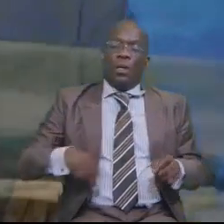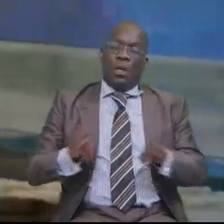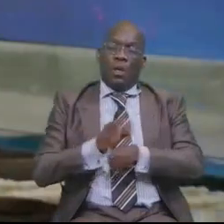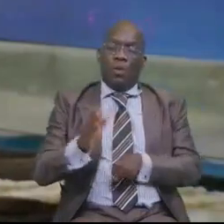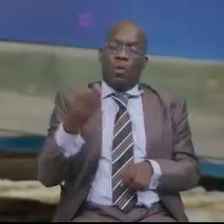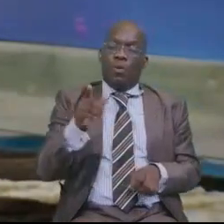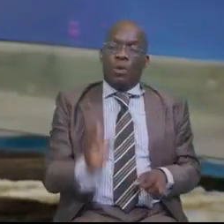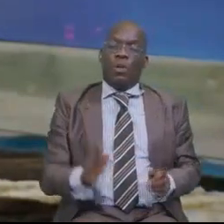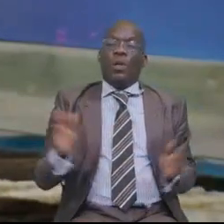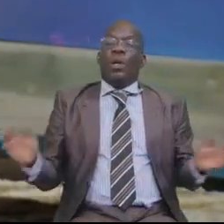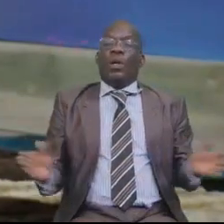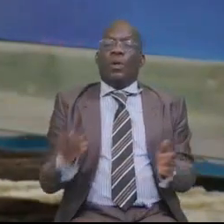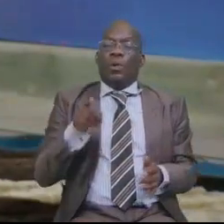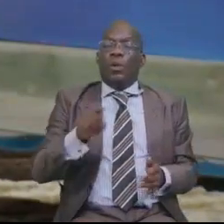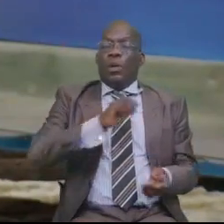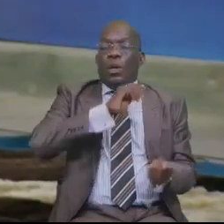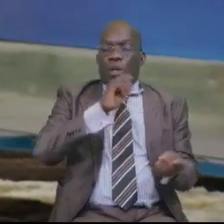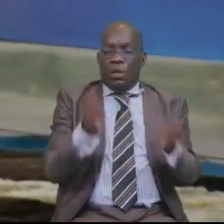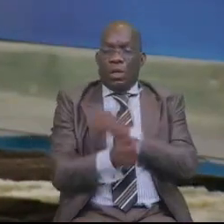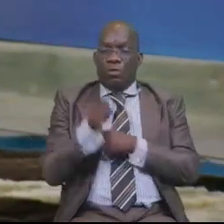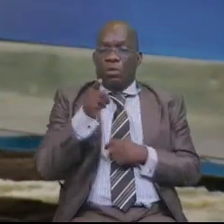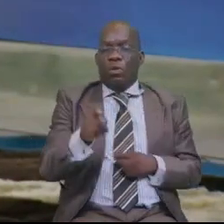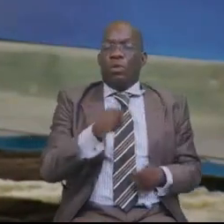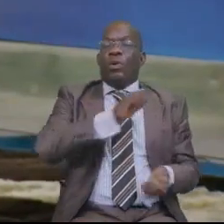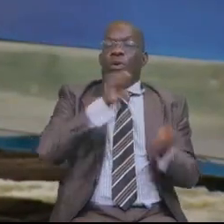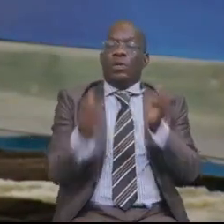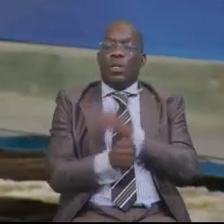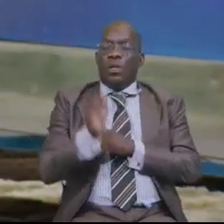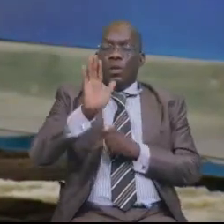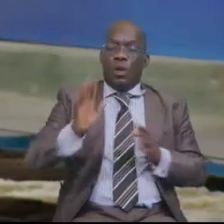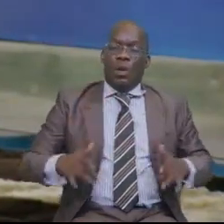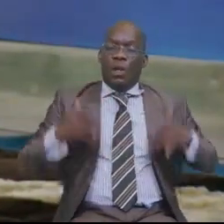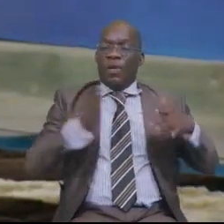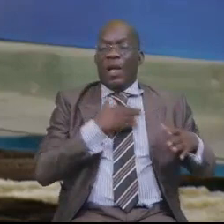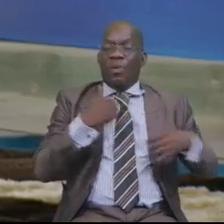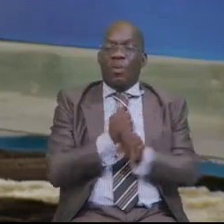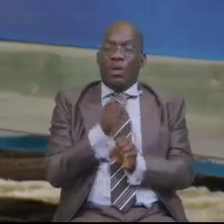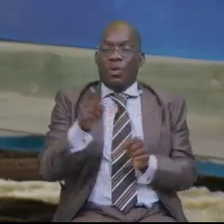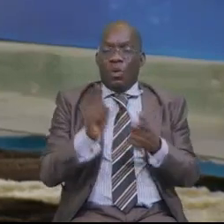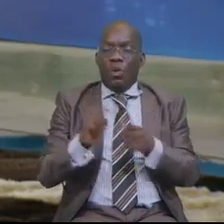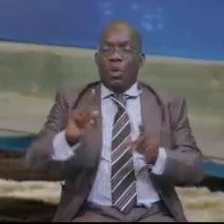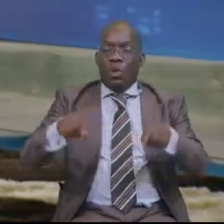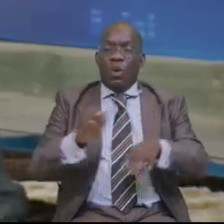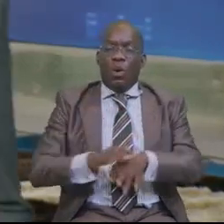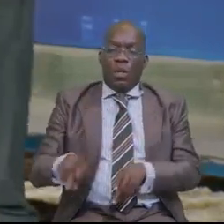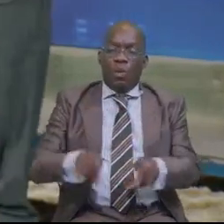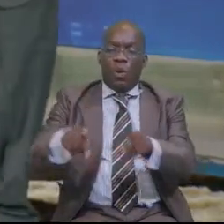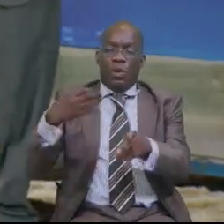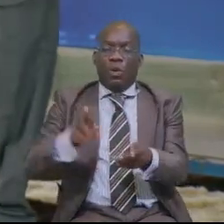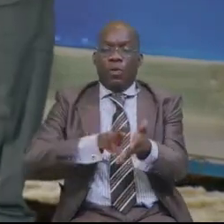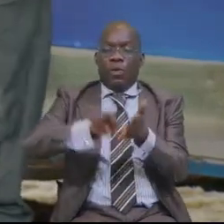transformed you, changed your life, and made you to go on the path of righteousness?